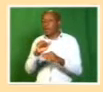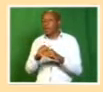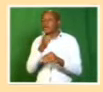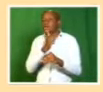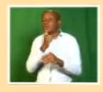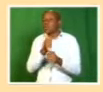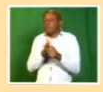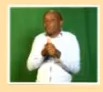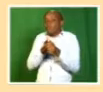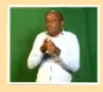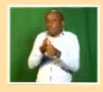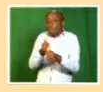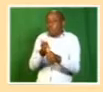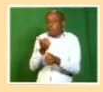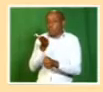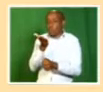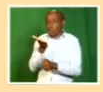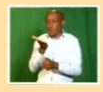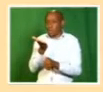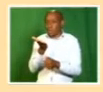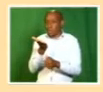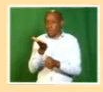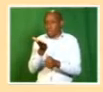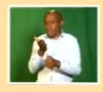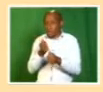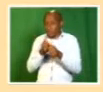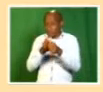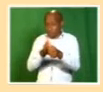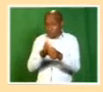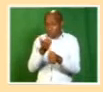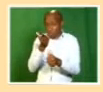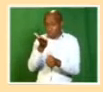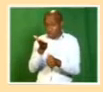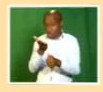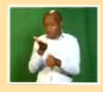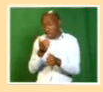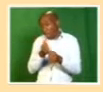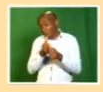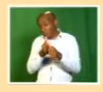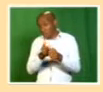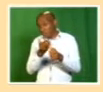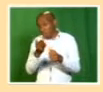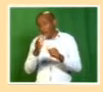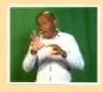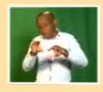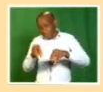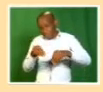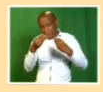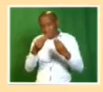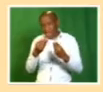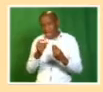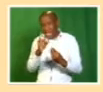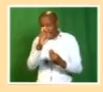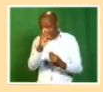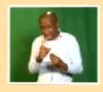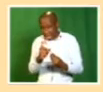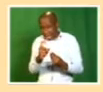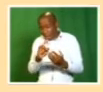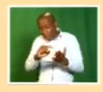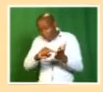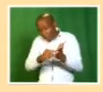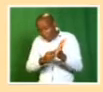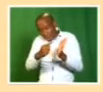this equation, this formula, sorry, to find the x-coordinate of the